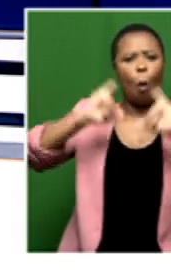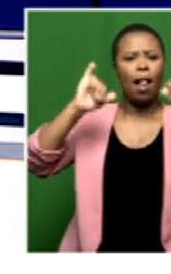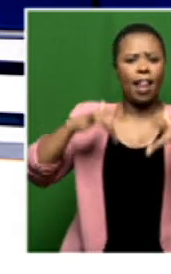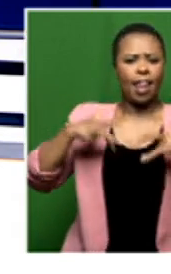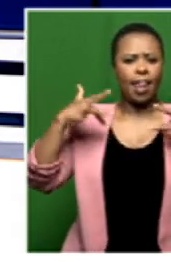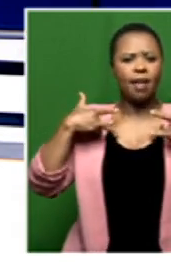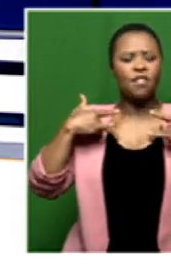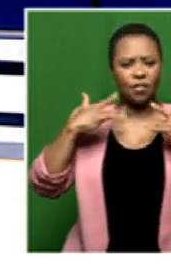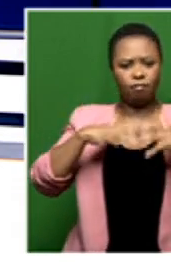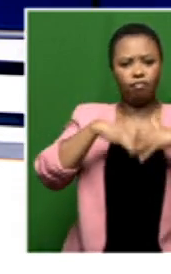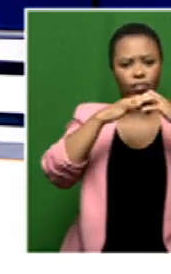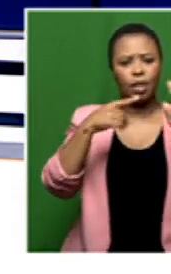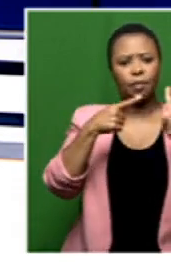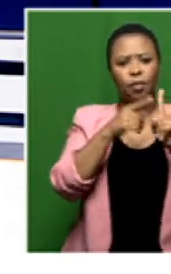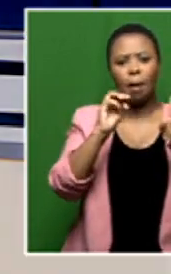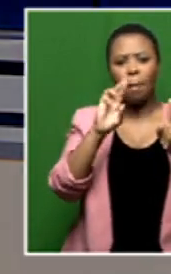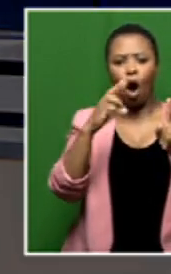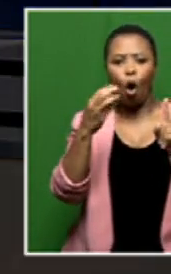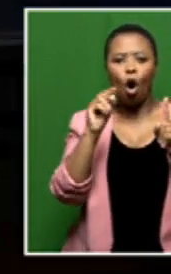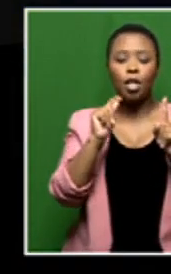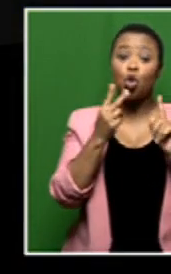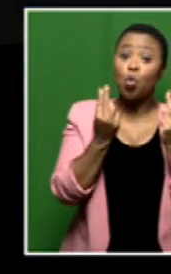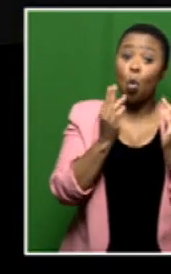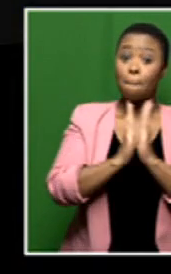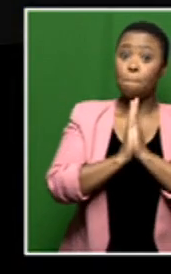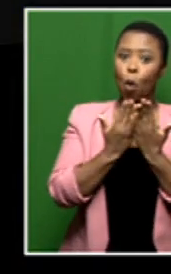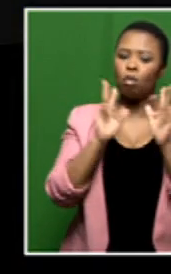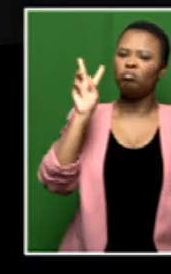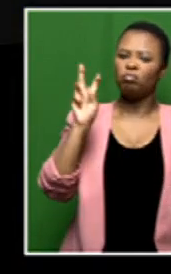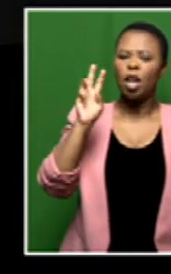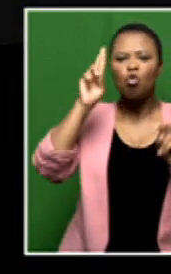Raggett, and we've been speaking to her about their new book titled Remembering African Wild Dogs.